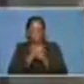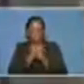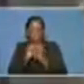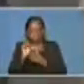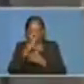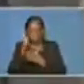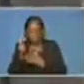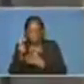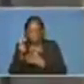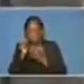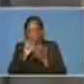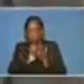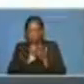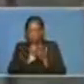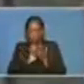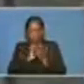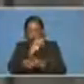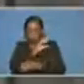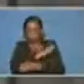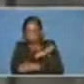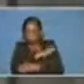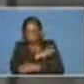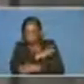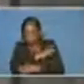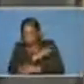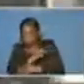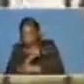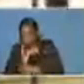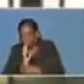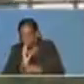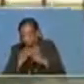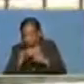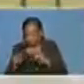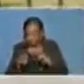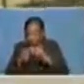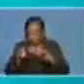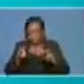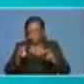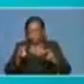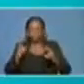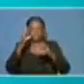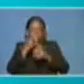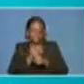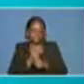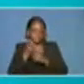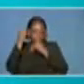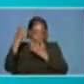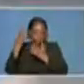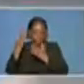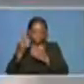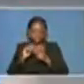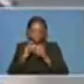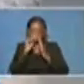In other news this evening, the Customs Department's making it a bit easier for travelers to declare goods with the launch of a new